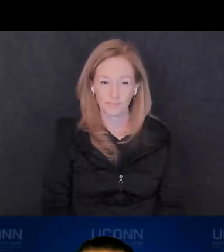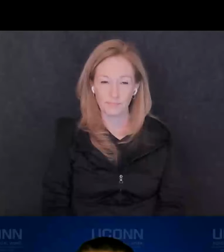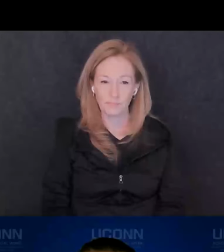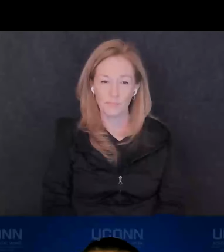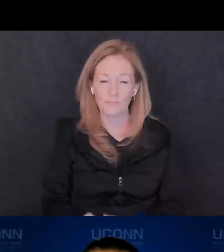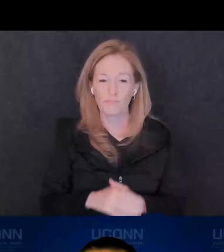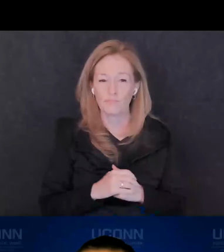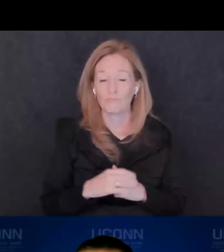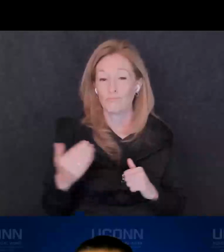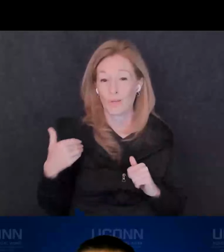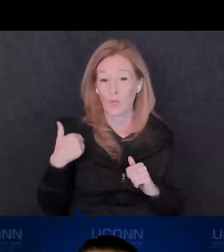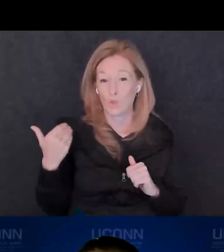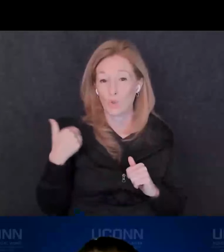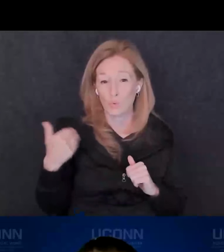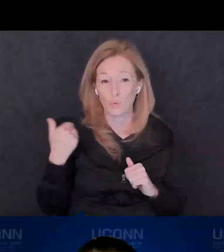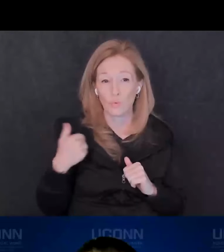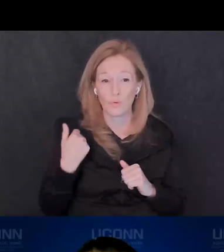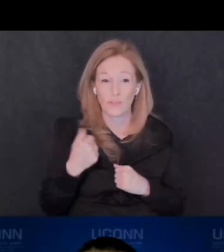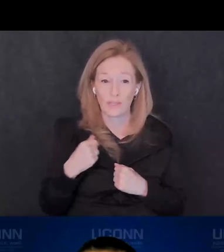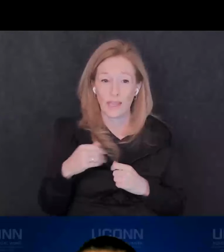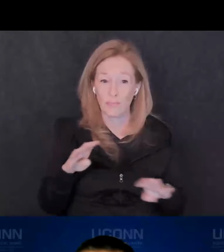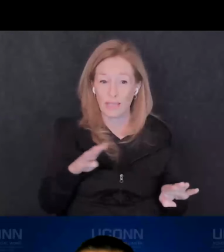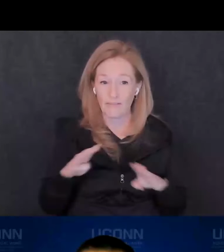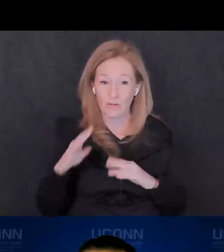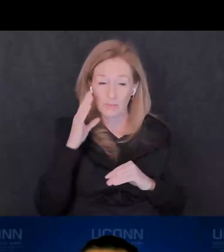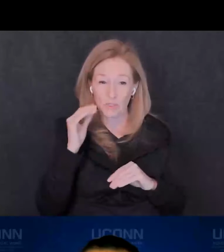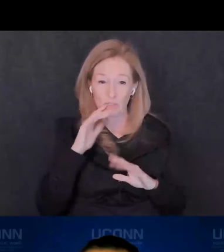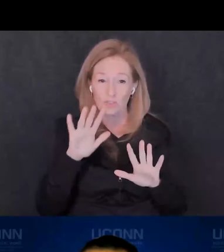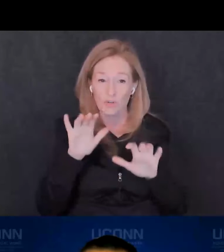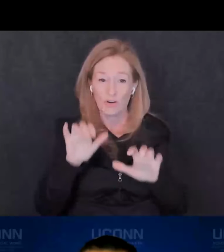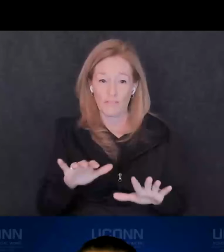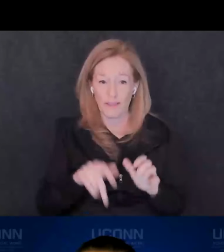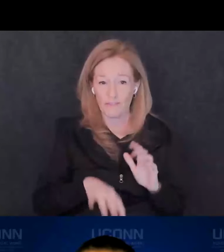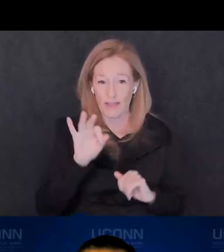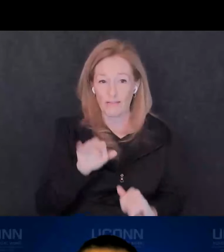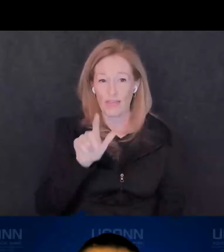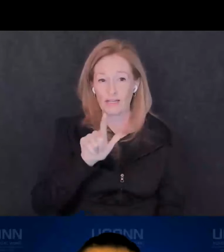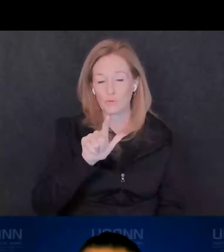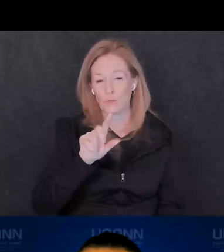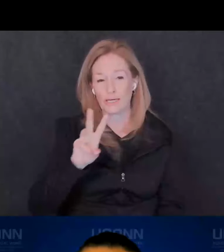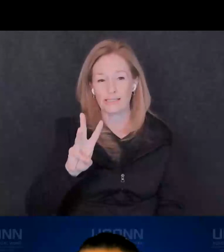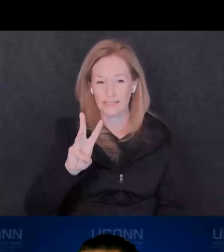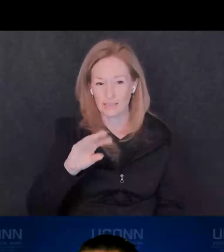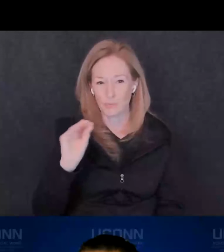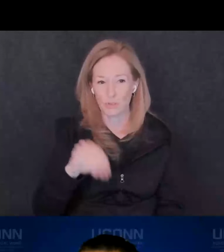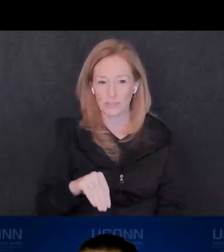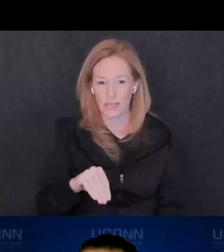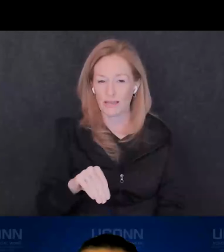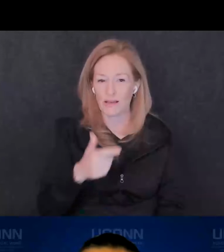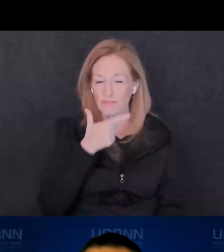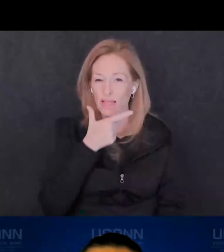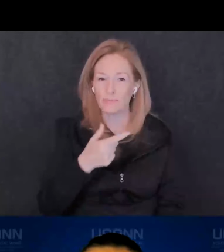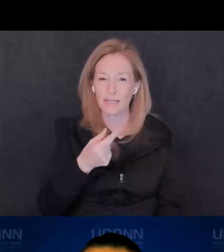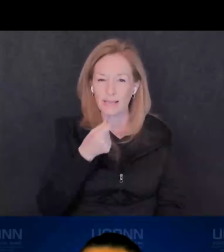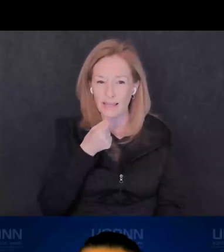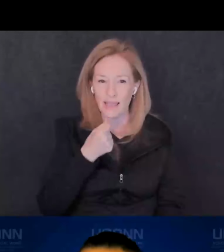The Adolescence and Behaviors and Experience Survey found that 26.3% of lesbian, gay, and bisexual high school students had